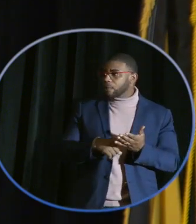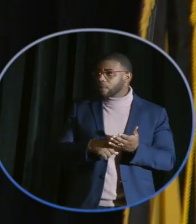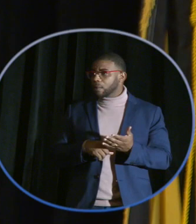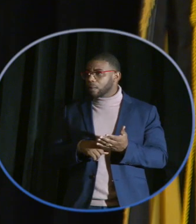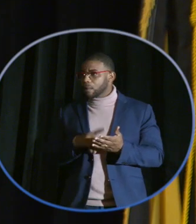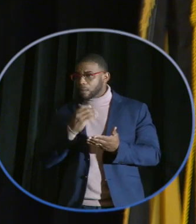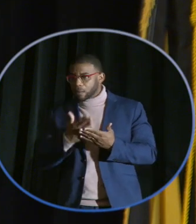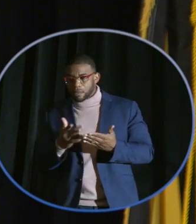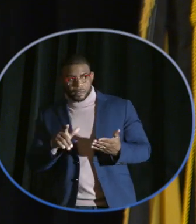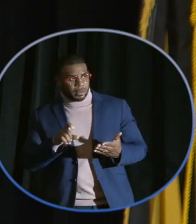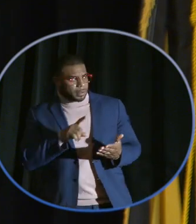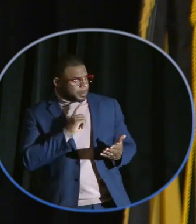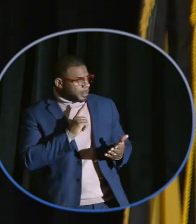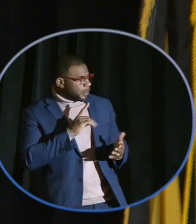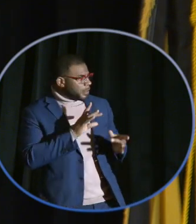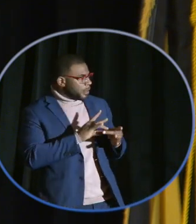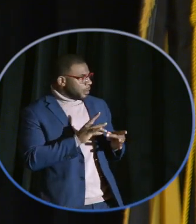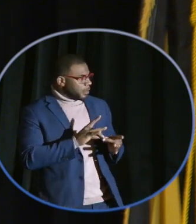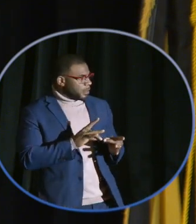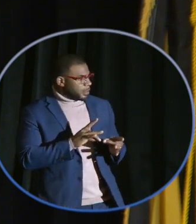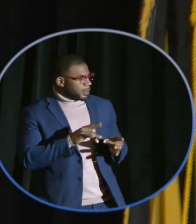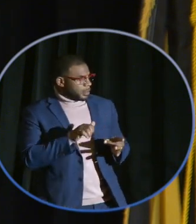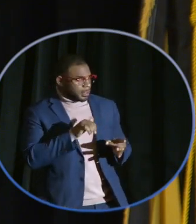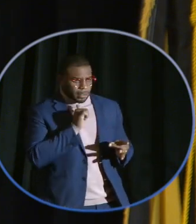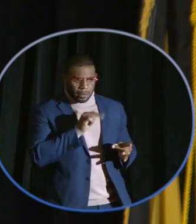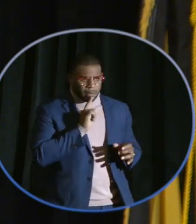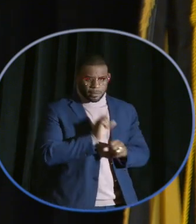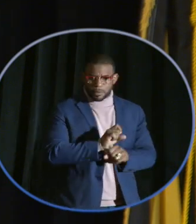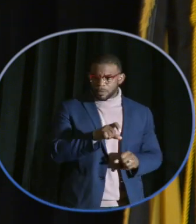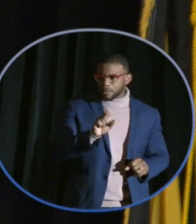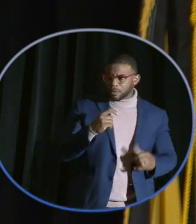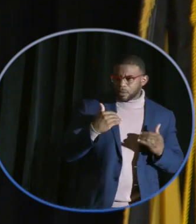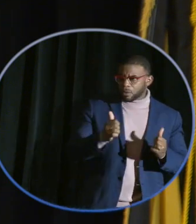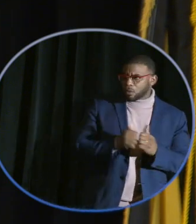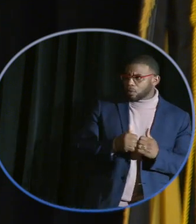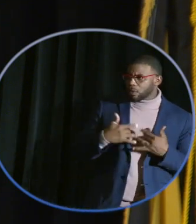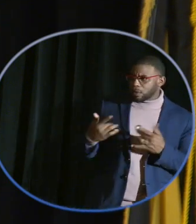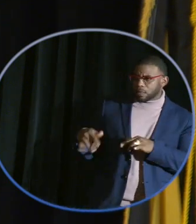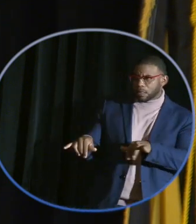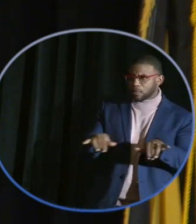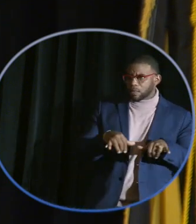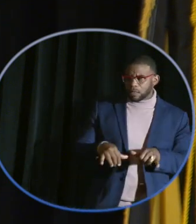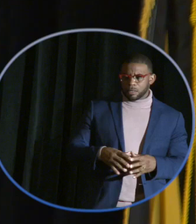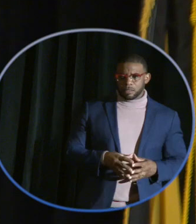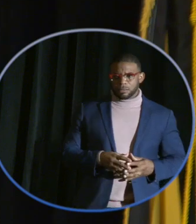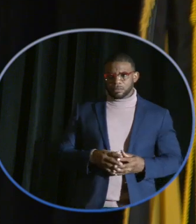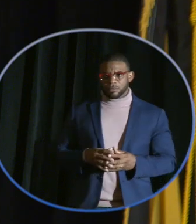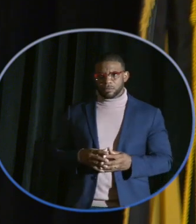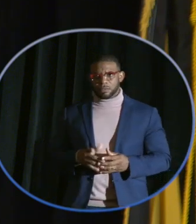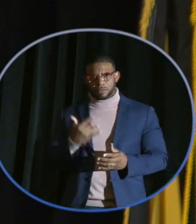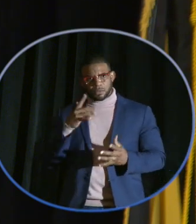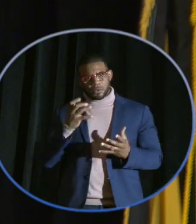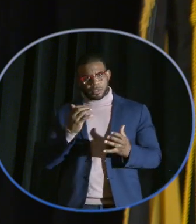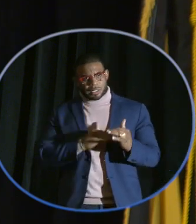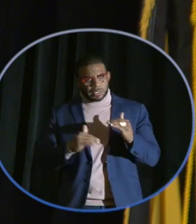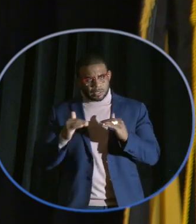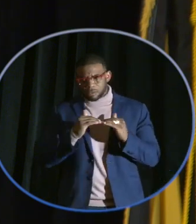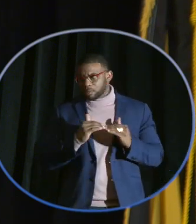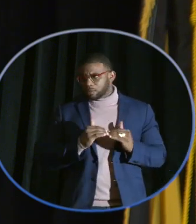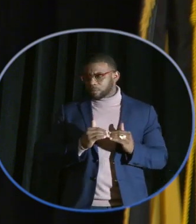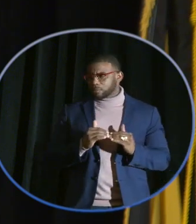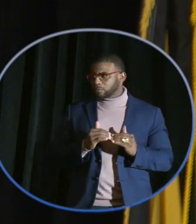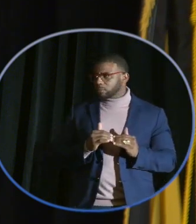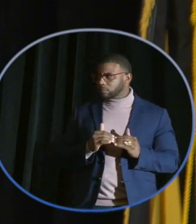there are things that need to be said that don't necessarily go with the status quo. But if we want